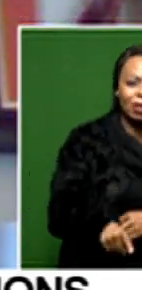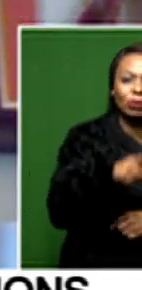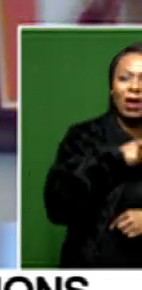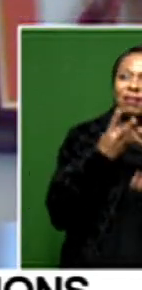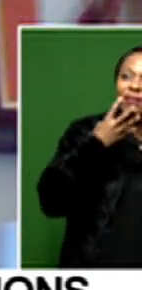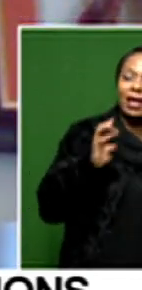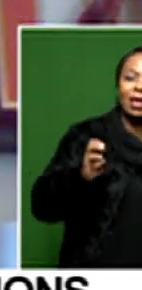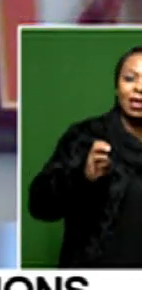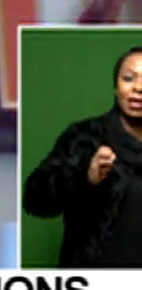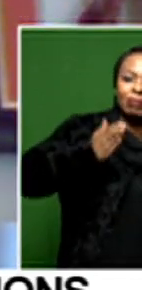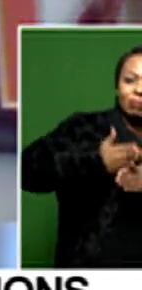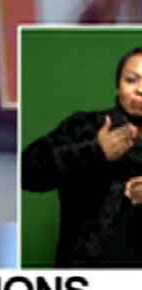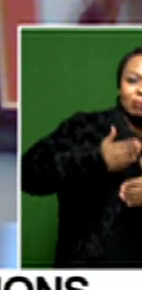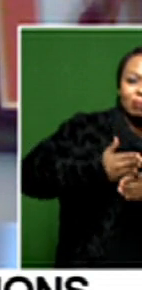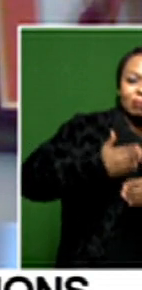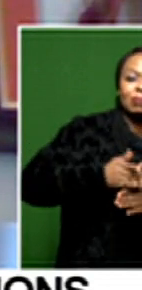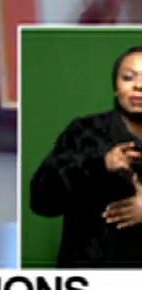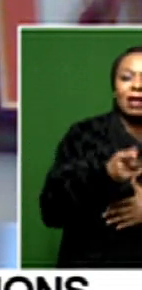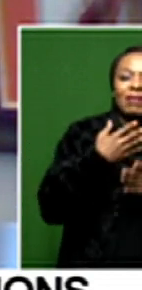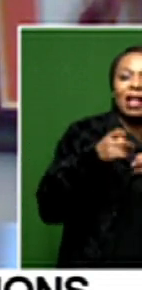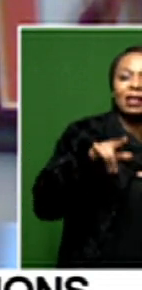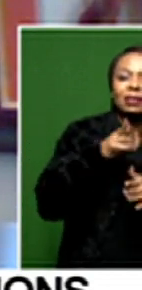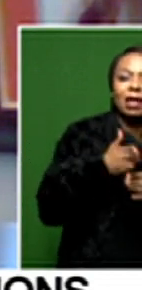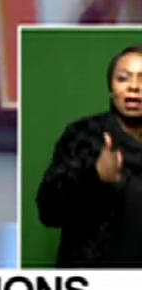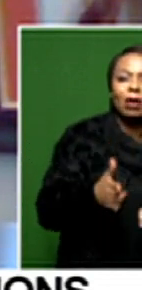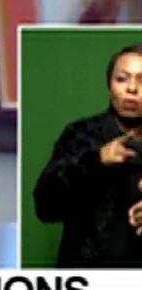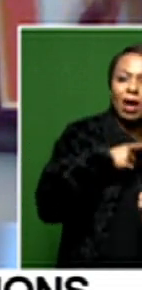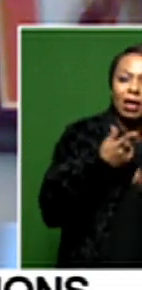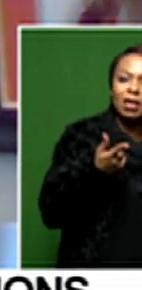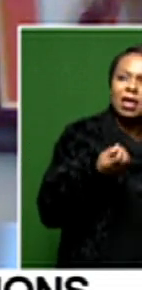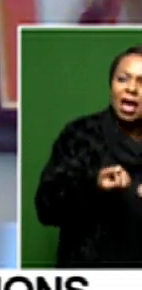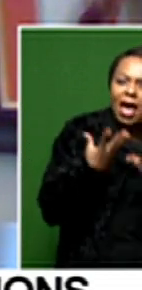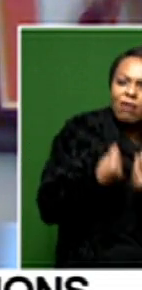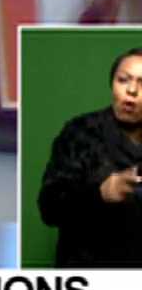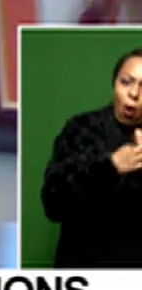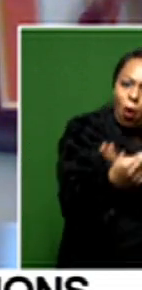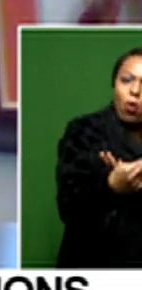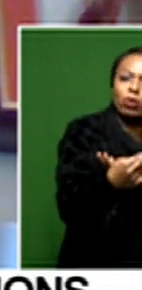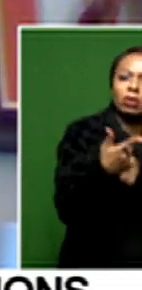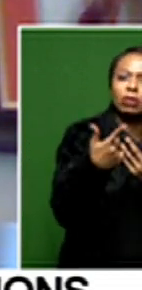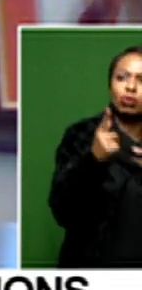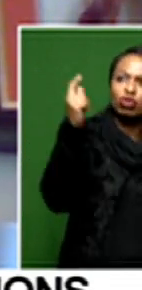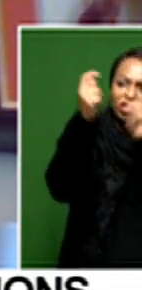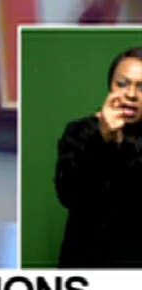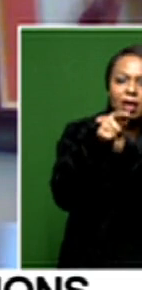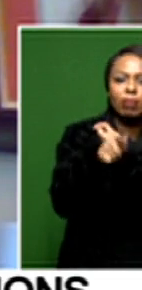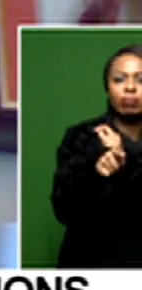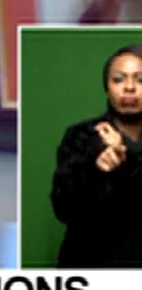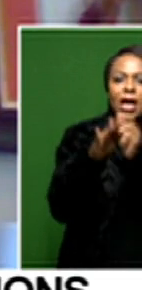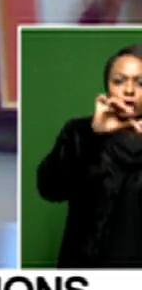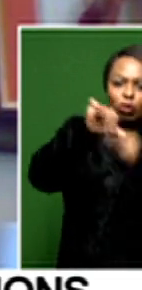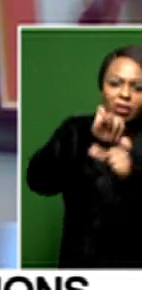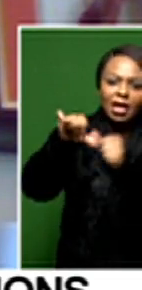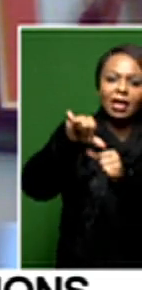also just are playing a big role in shaping our society. You know, I said this even last year that it did